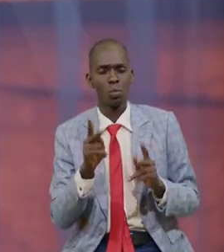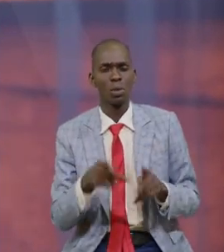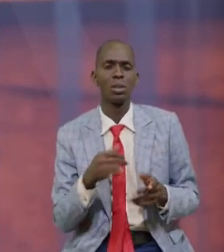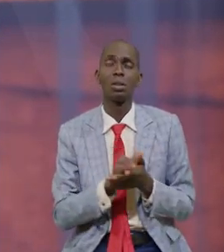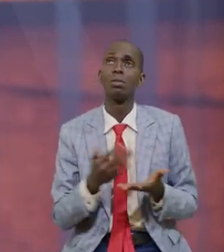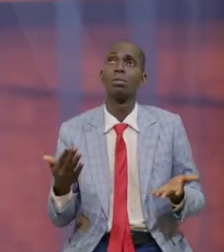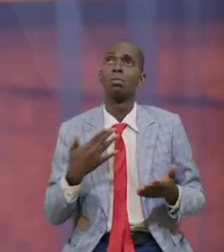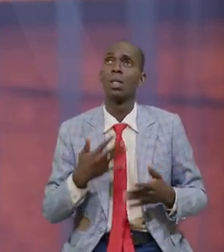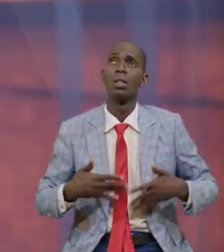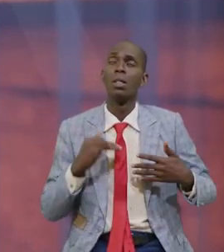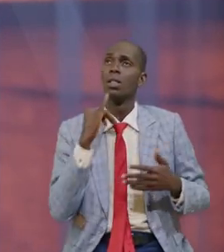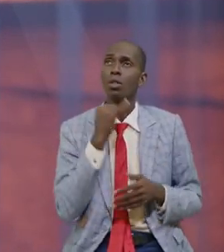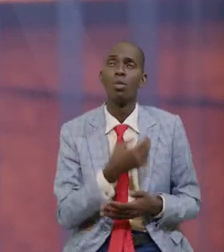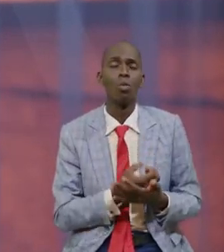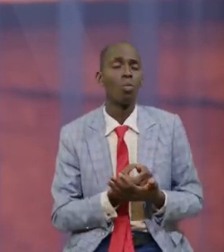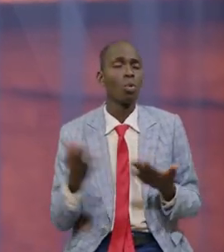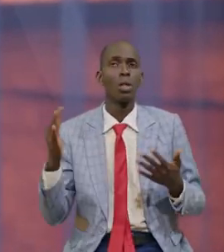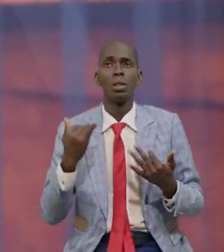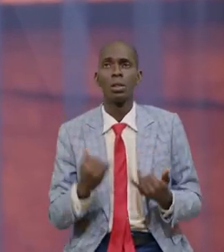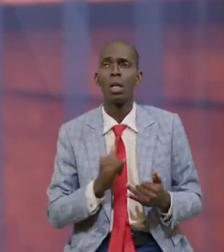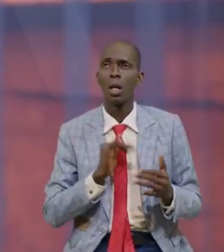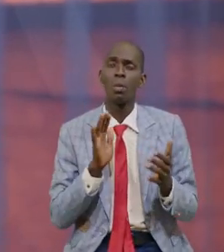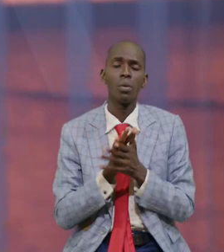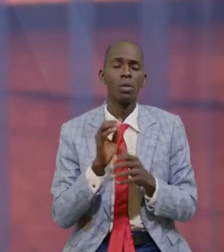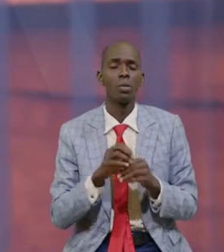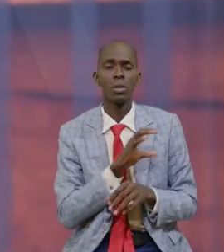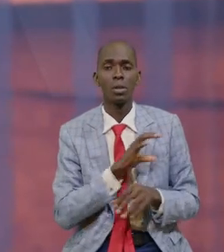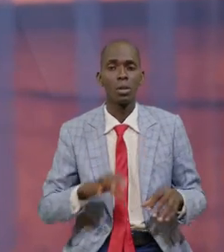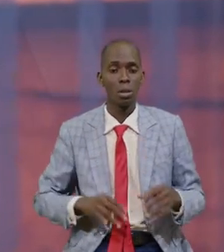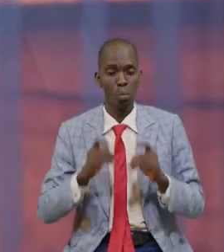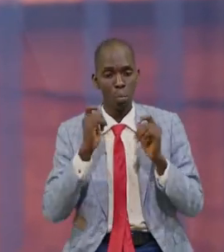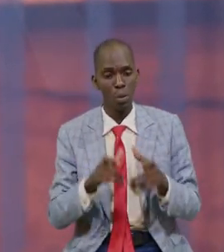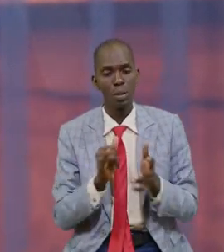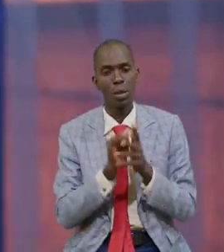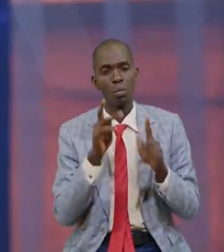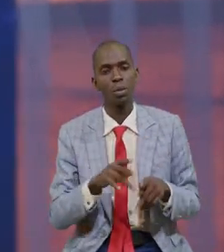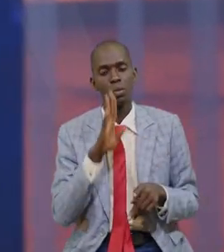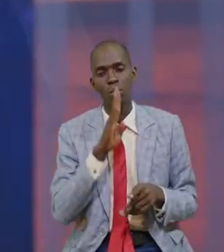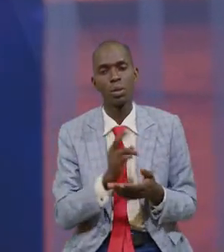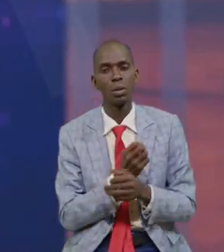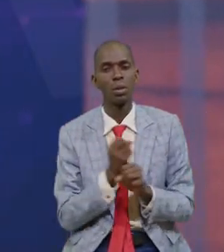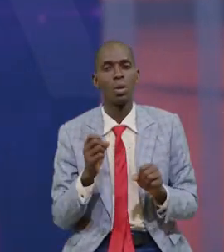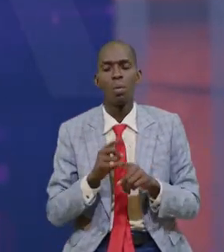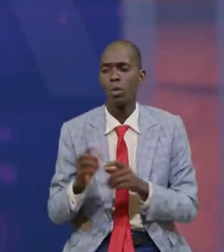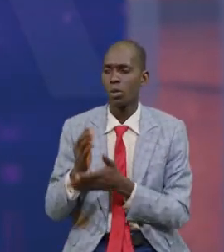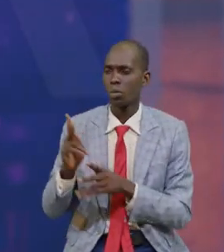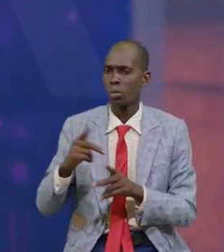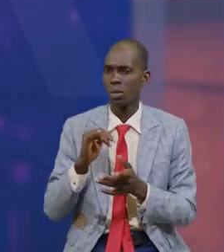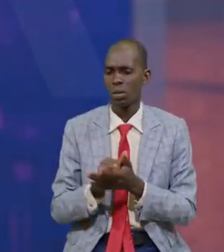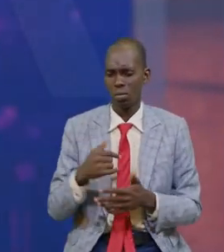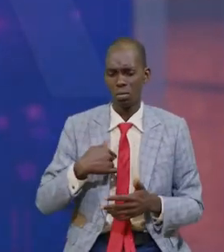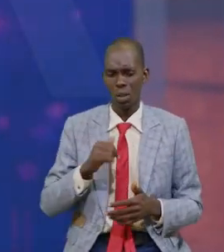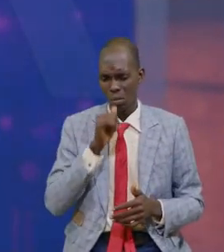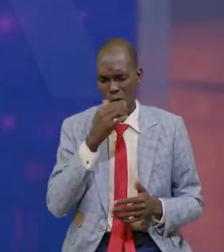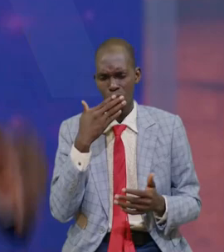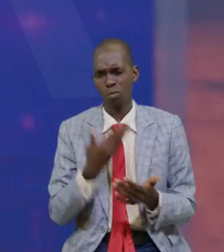I believe in Christ, immediately he'll be saved. Well, the people that are saying, I'm a good man, I'm a good